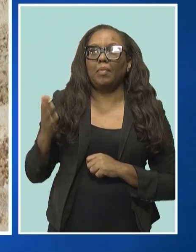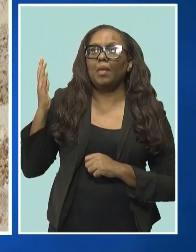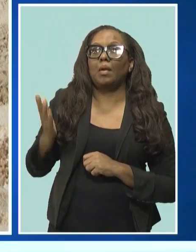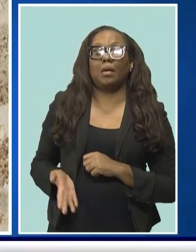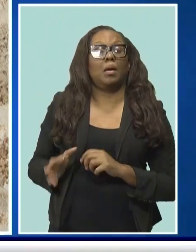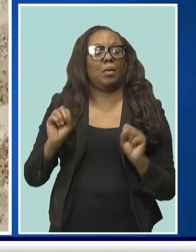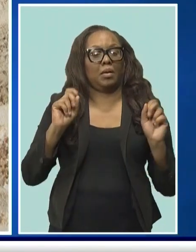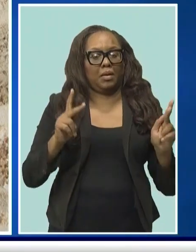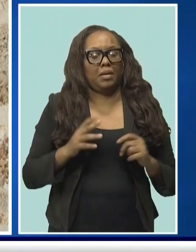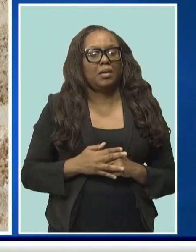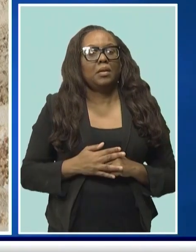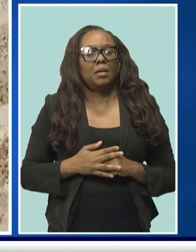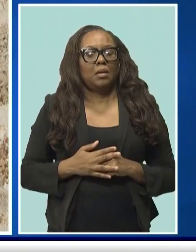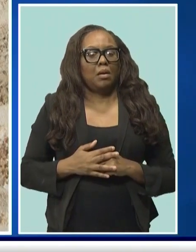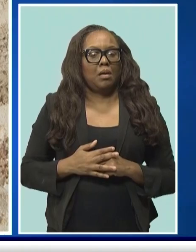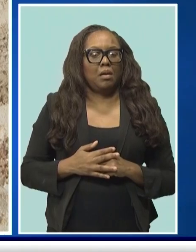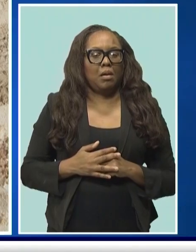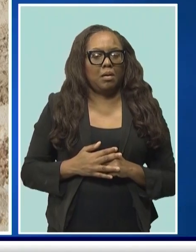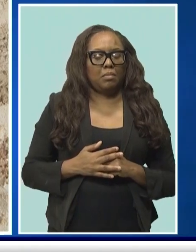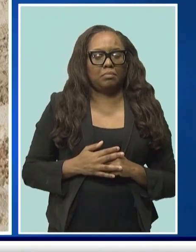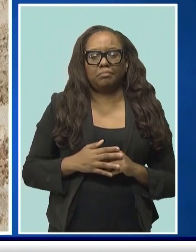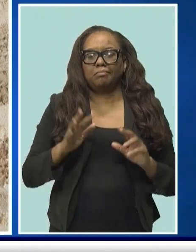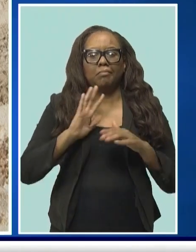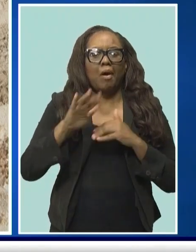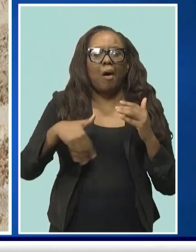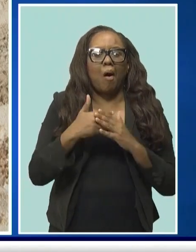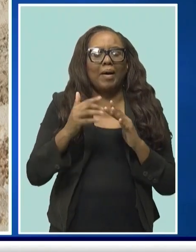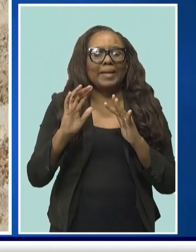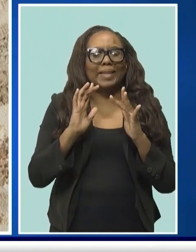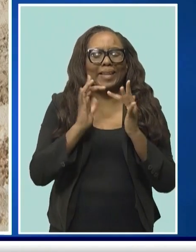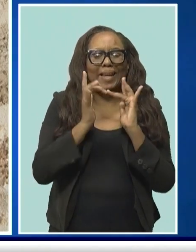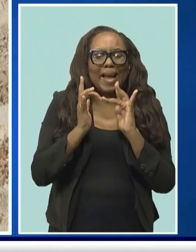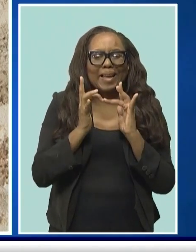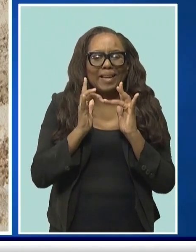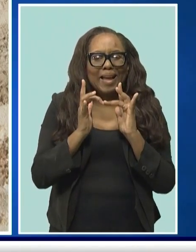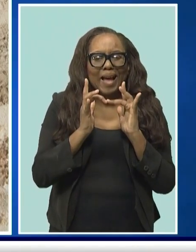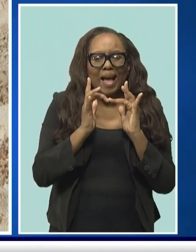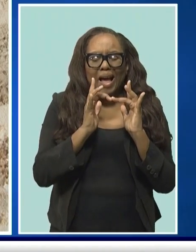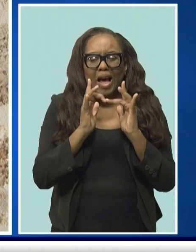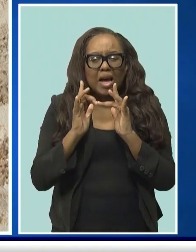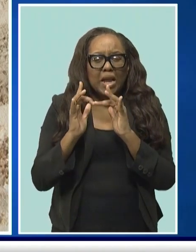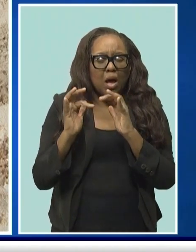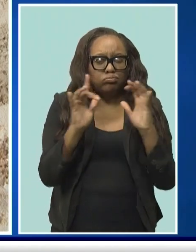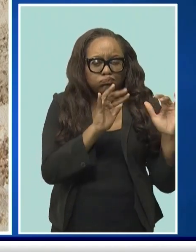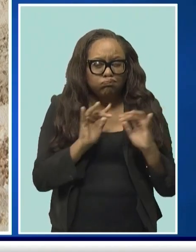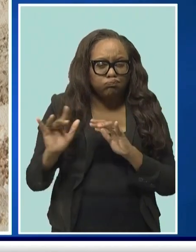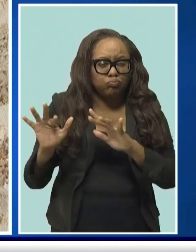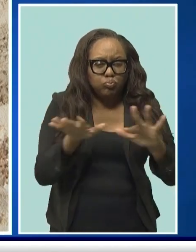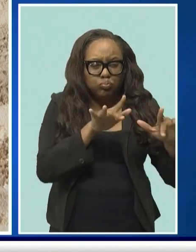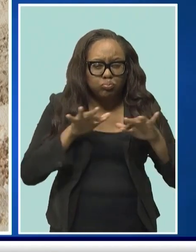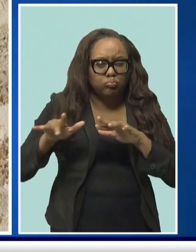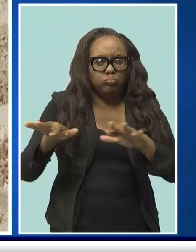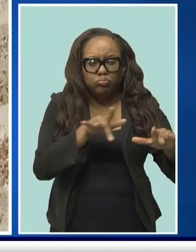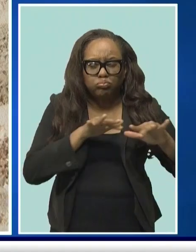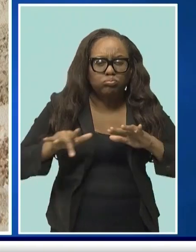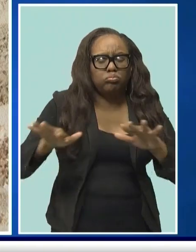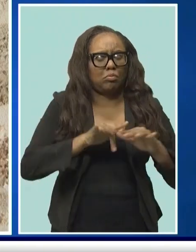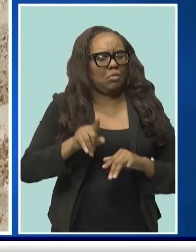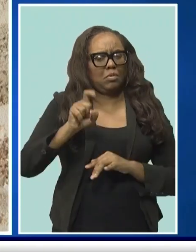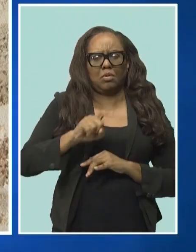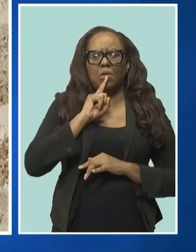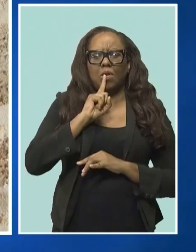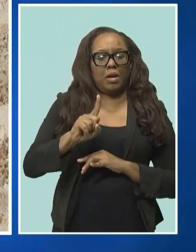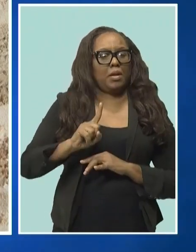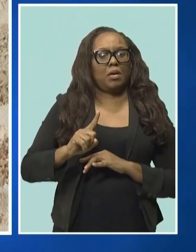Okay, the traffic, the internet, and by traffic I mean internet traffic. That needs to be run and operated on